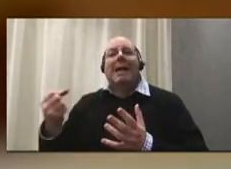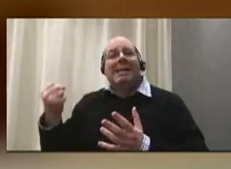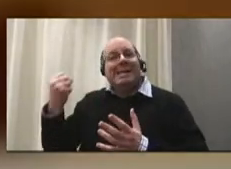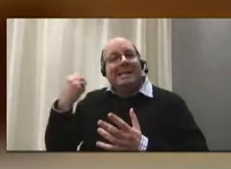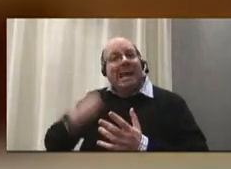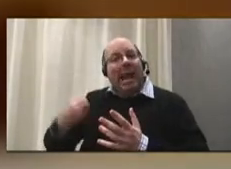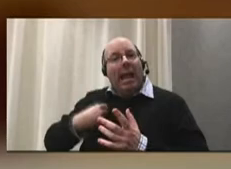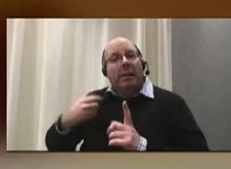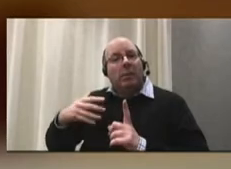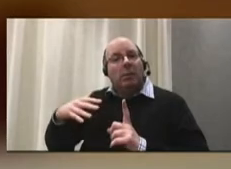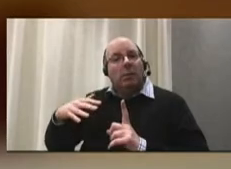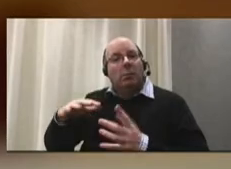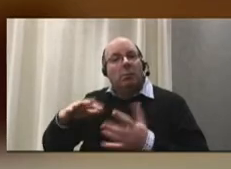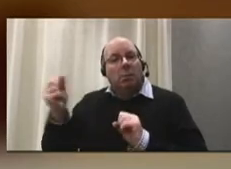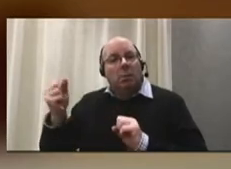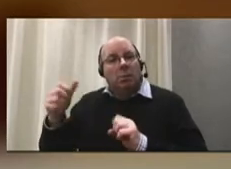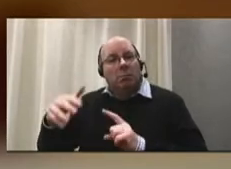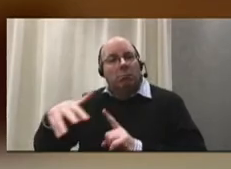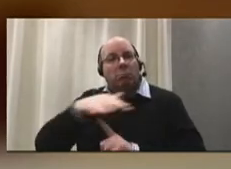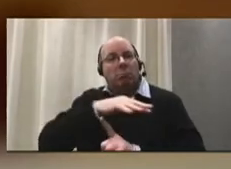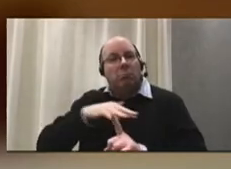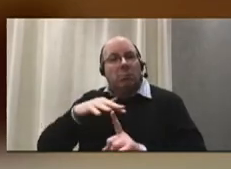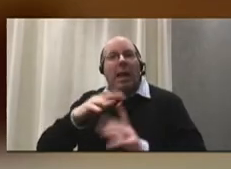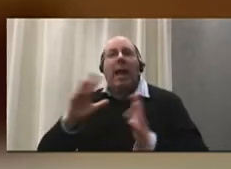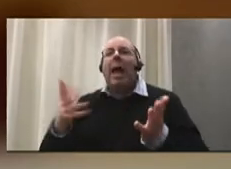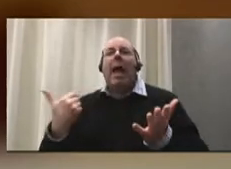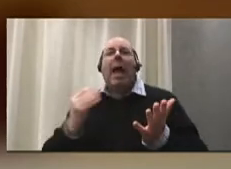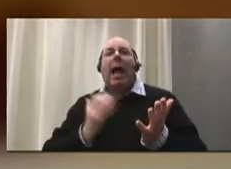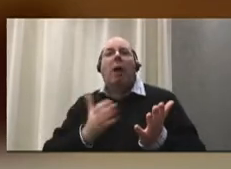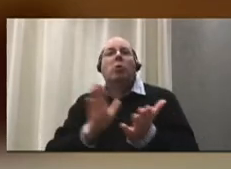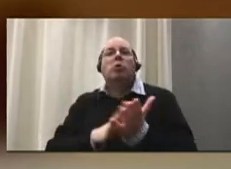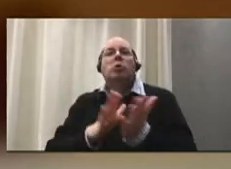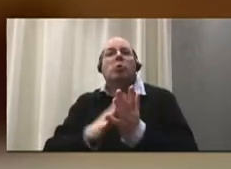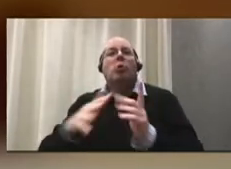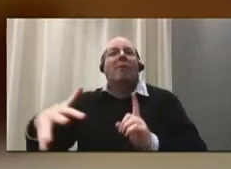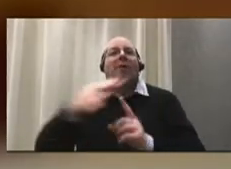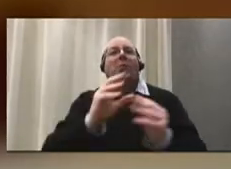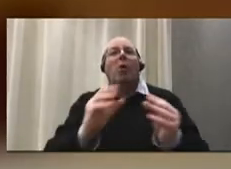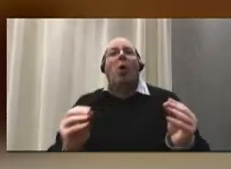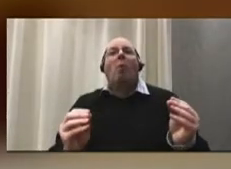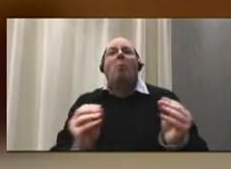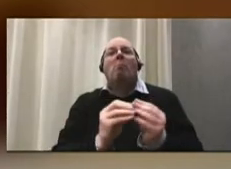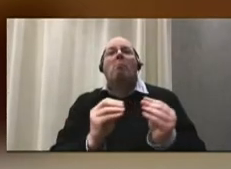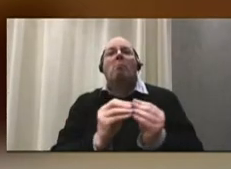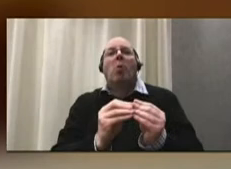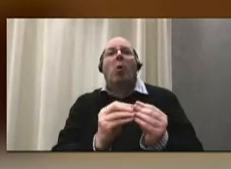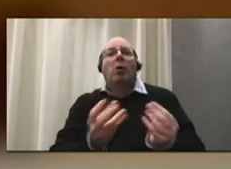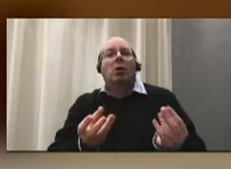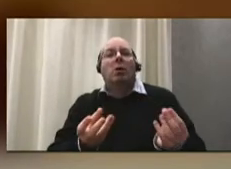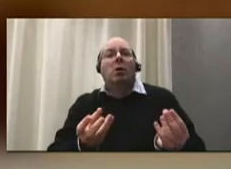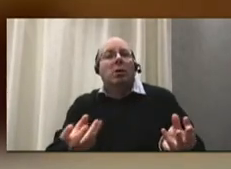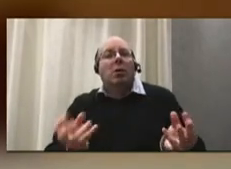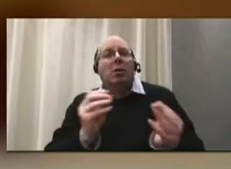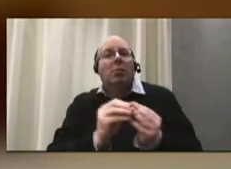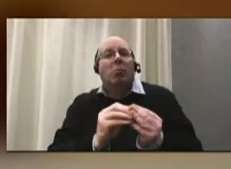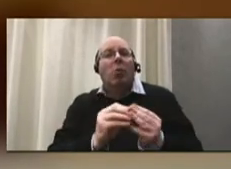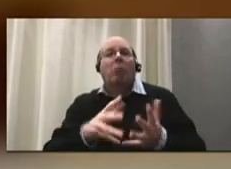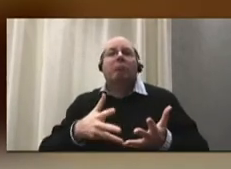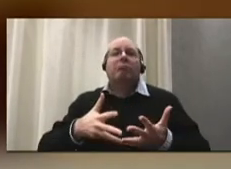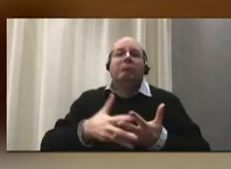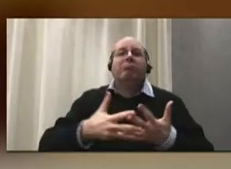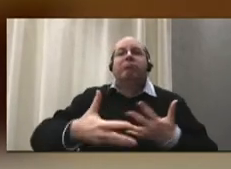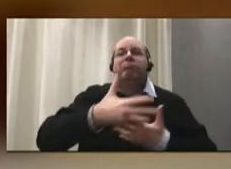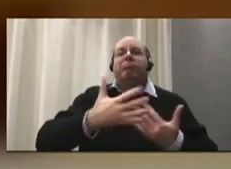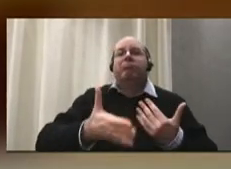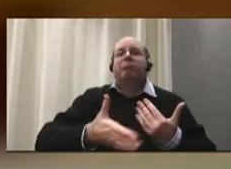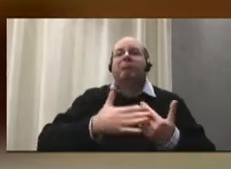that's more conducive towards studying, and not that they can have to be afraid for their children's well-being. And if we can make